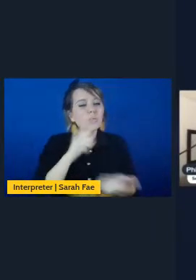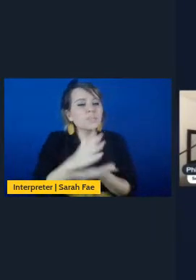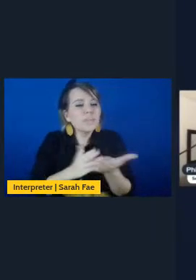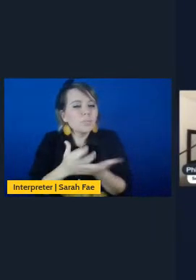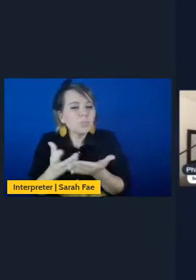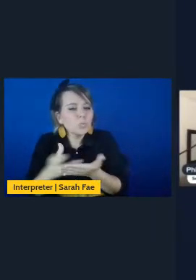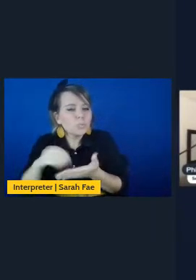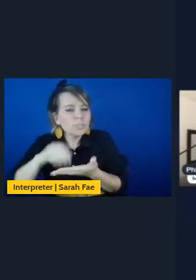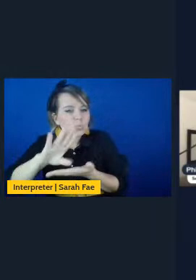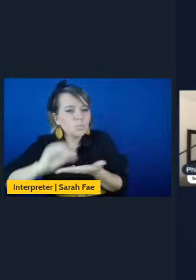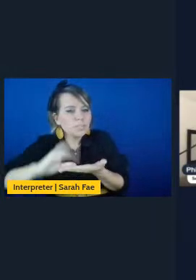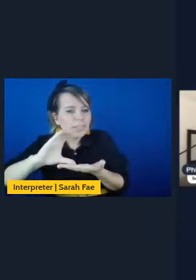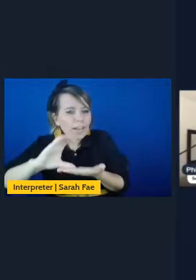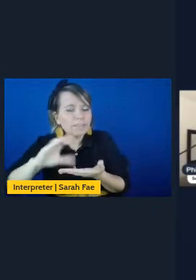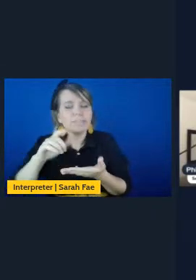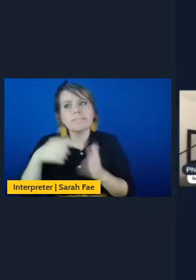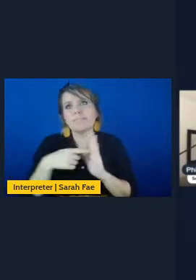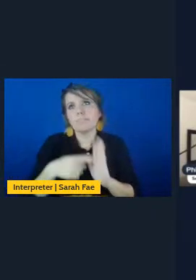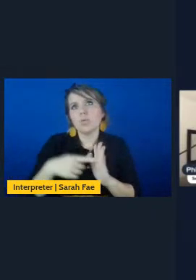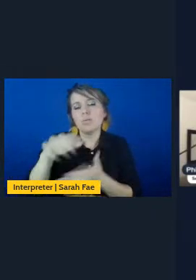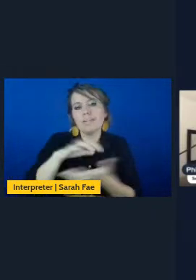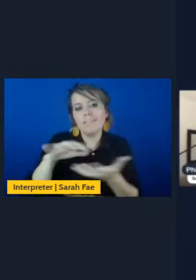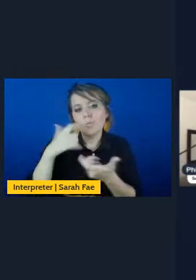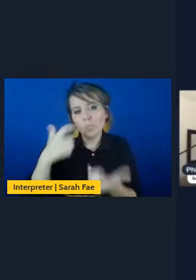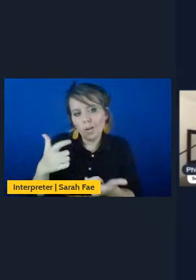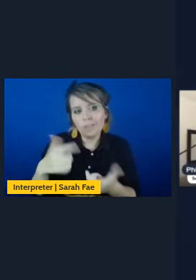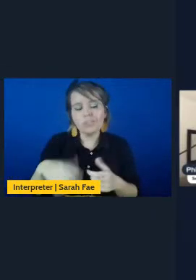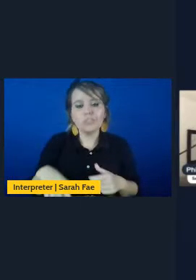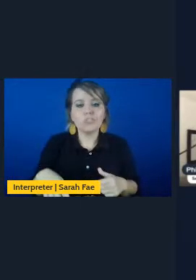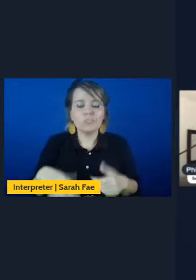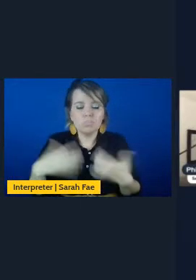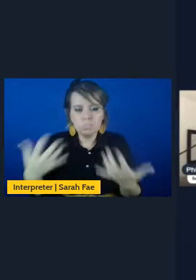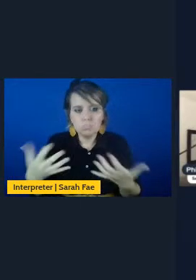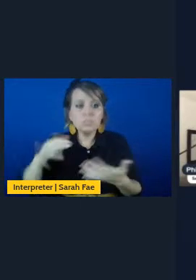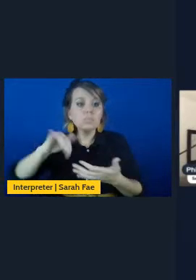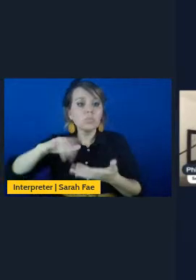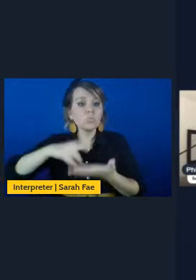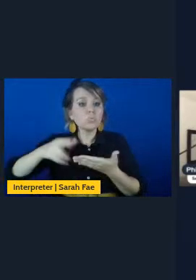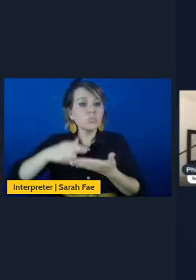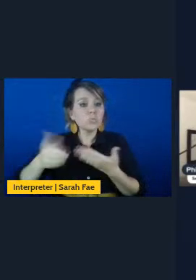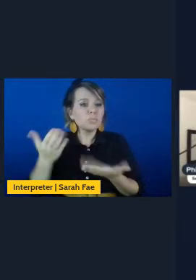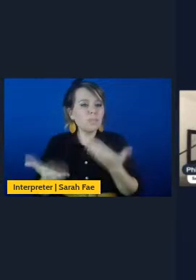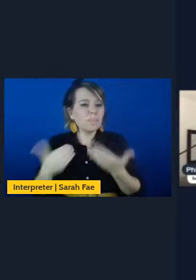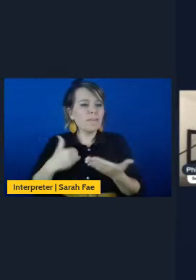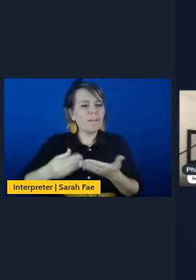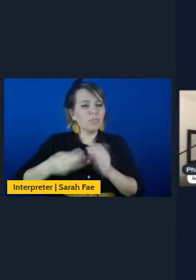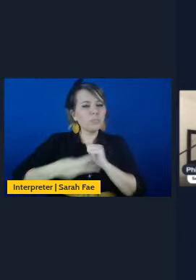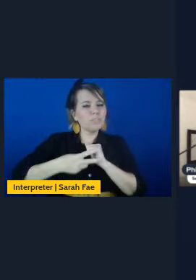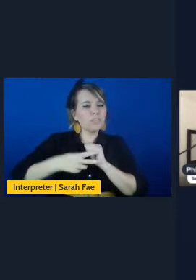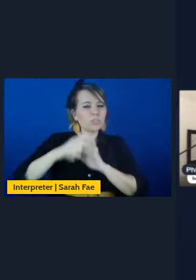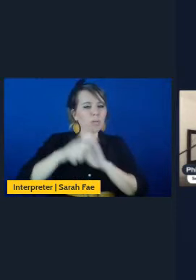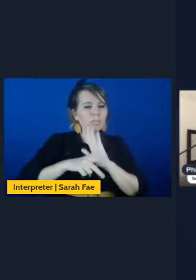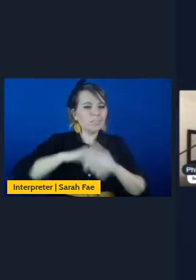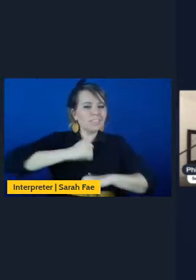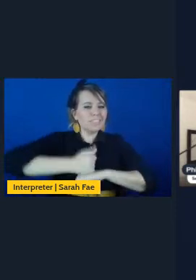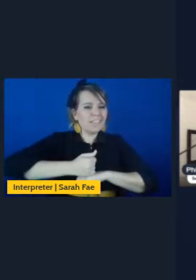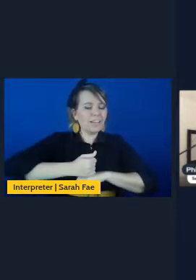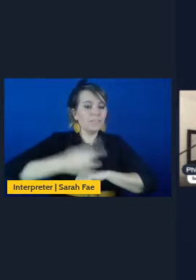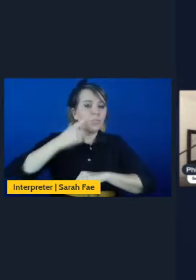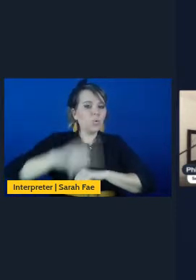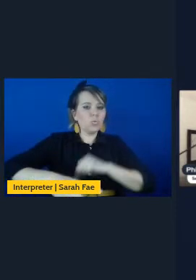for example, CloudWatch log groups, those resources might have a retention policy set as retain.